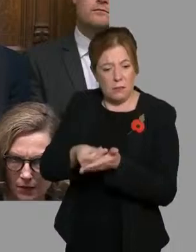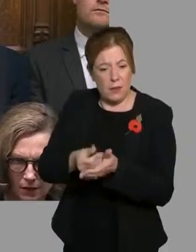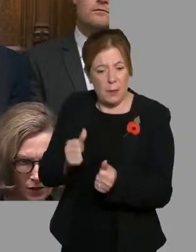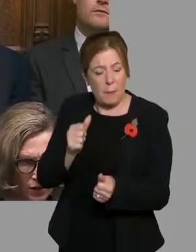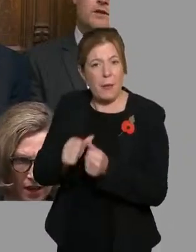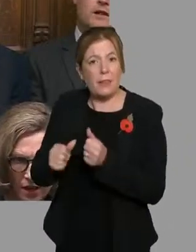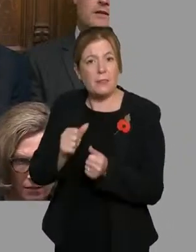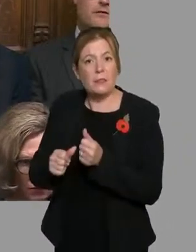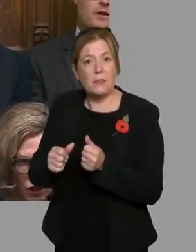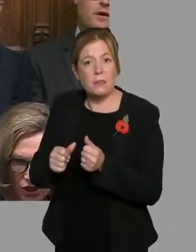Opposition.